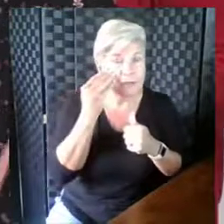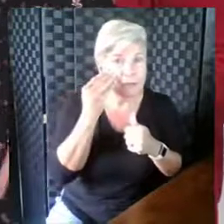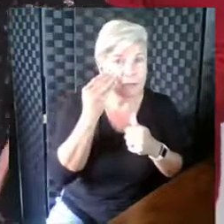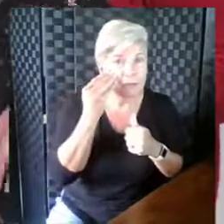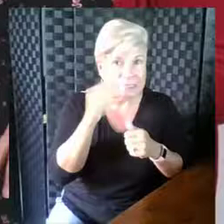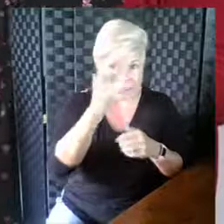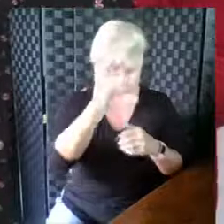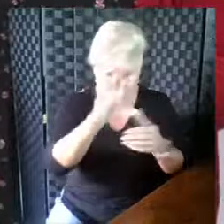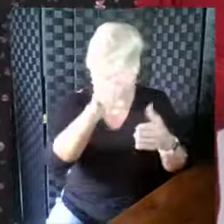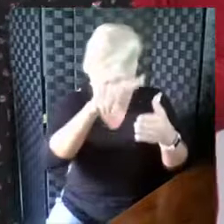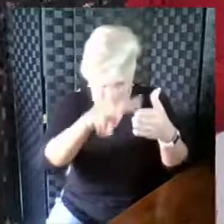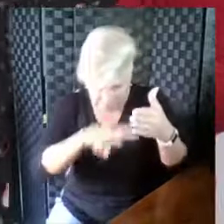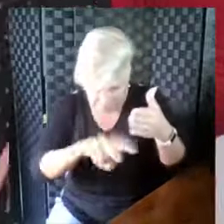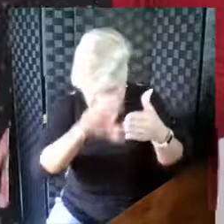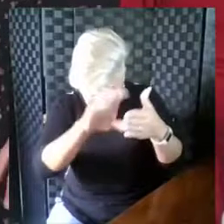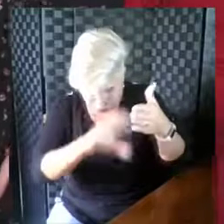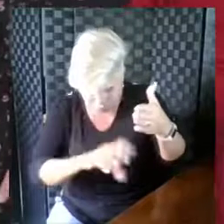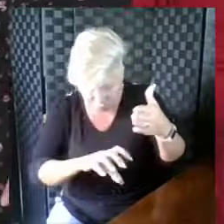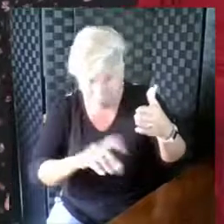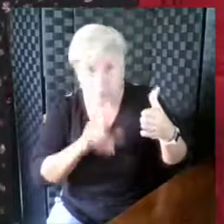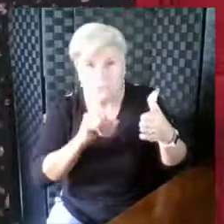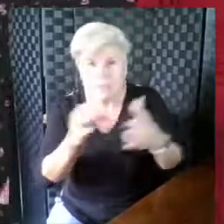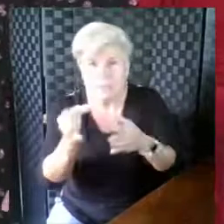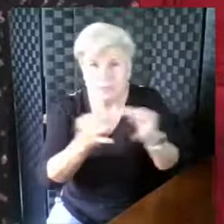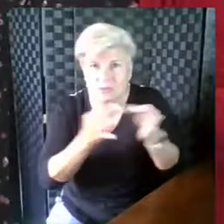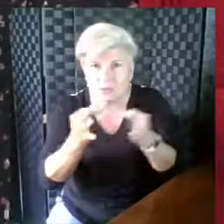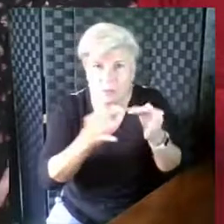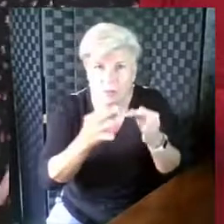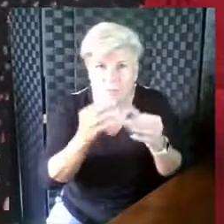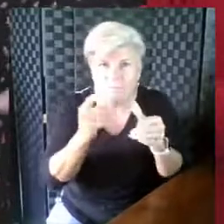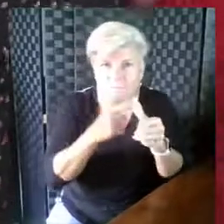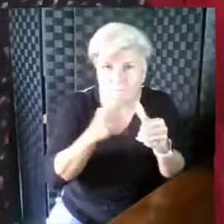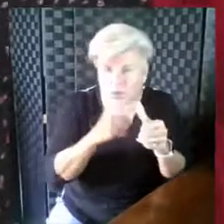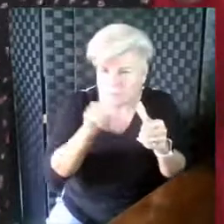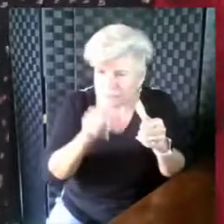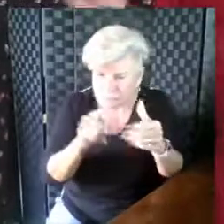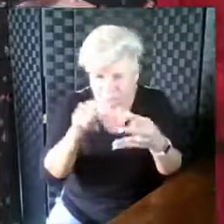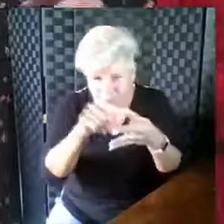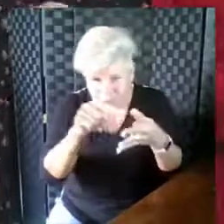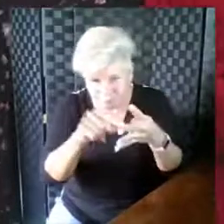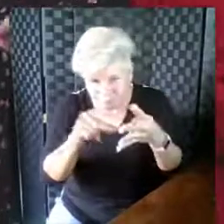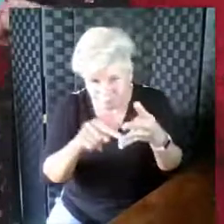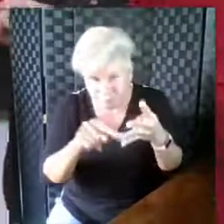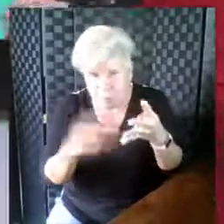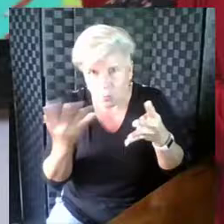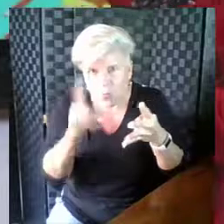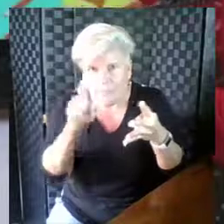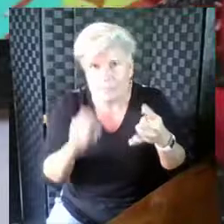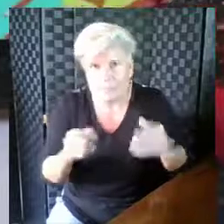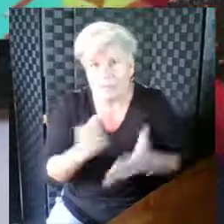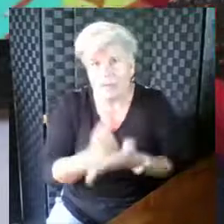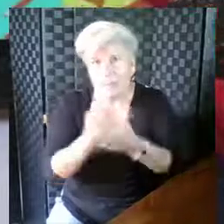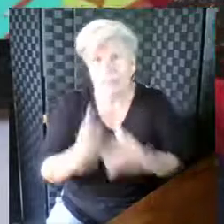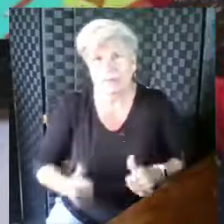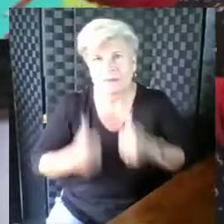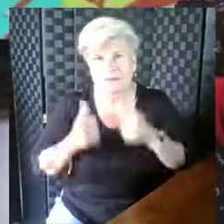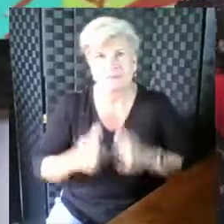in this section, if I kept reading, it's going to tell me first they need this, and then the other 3 things that it needs.